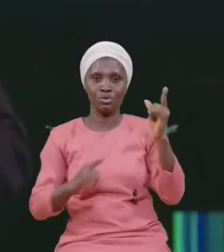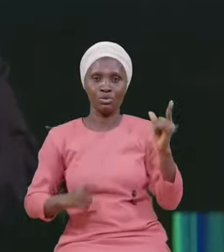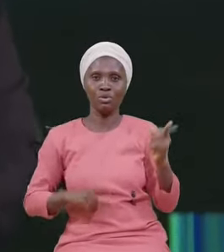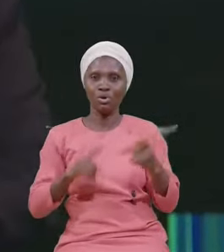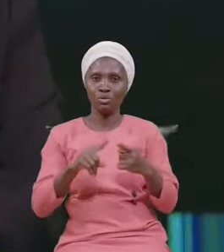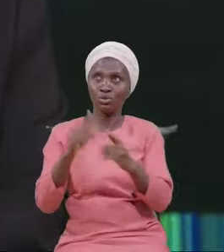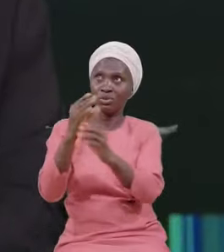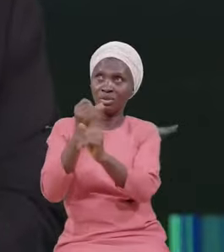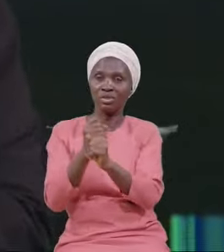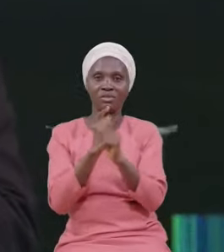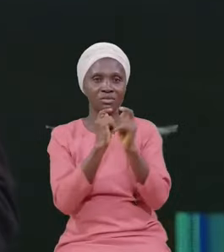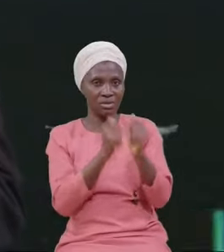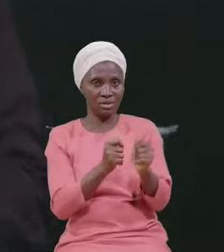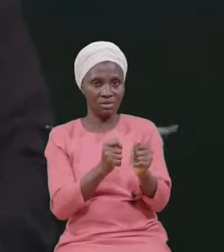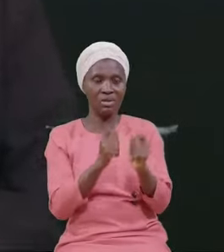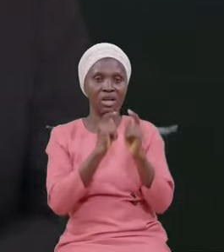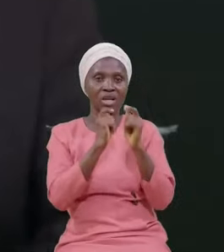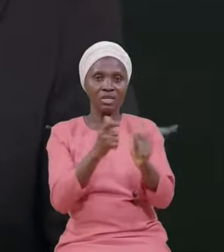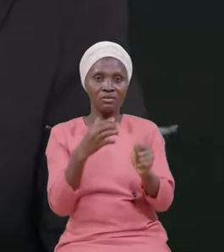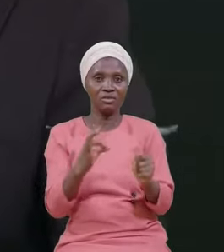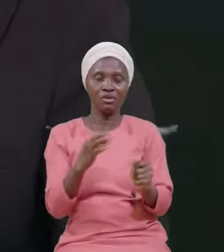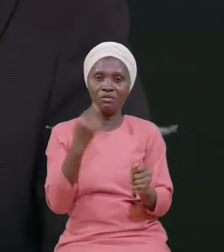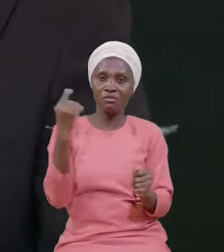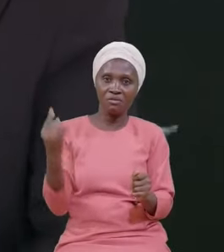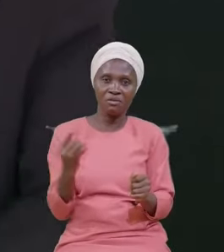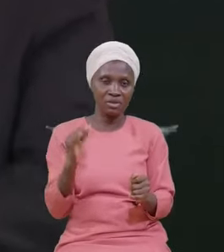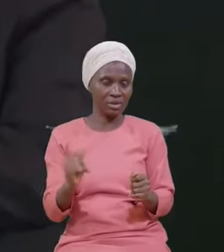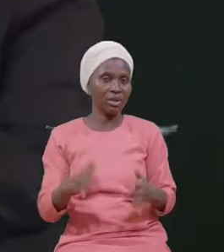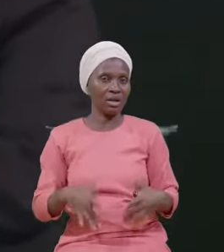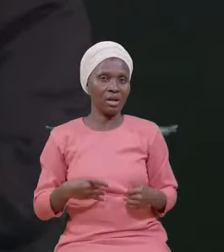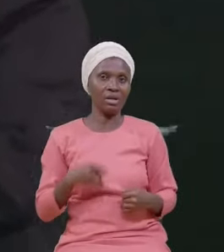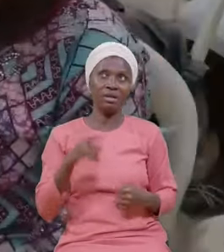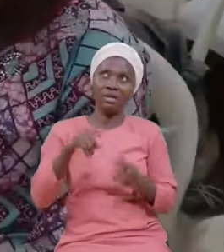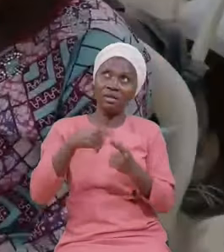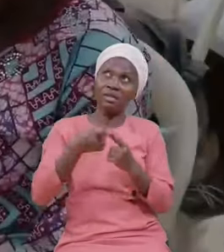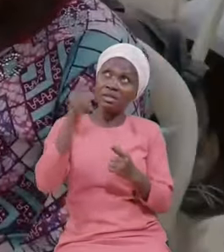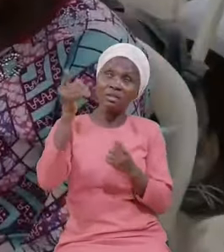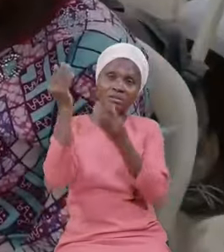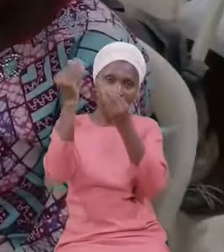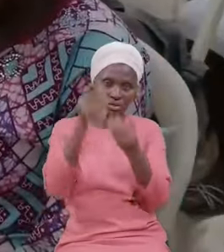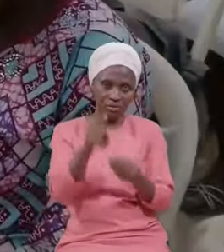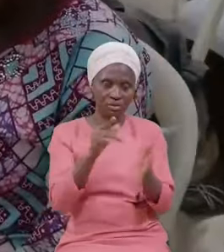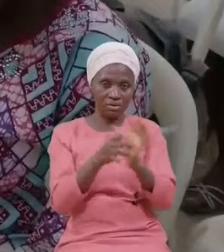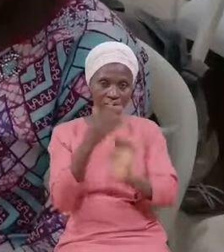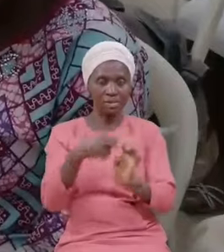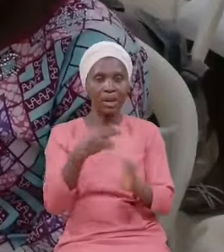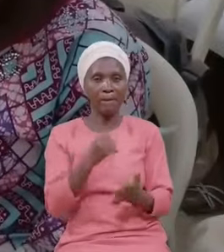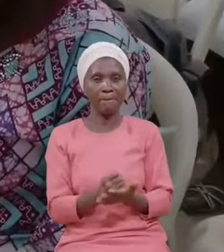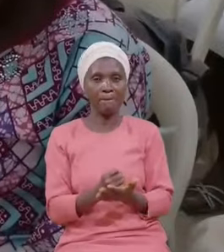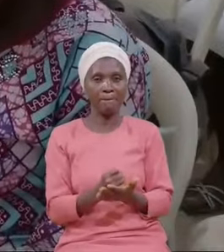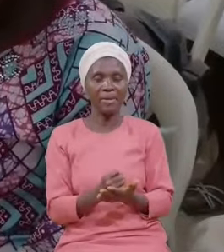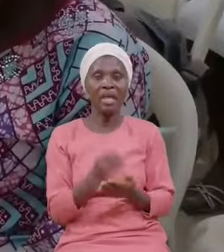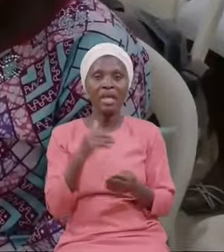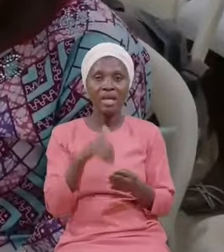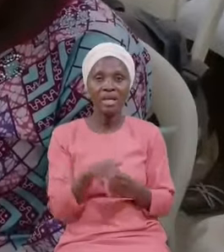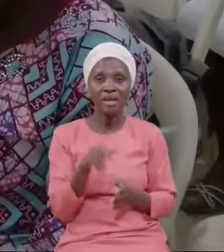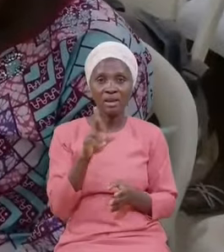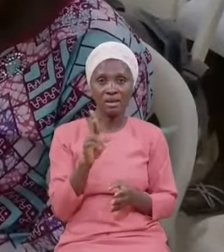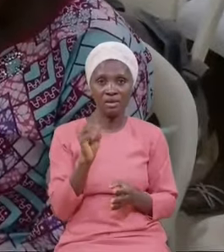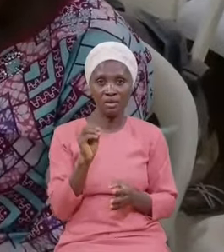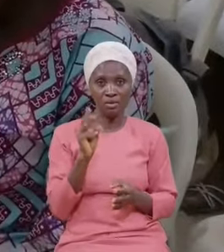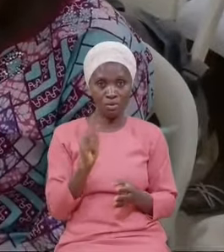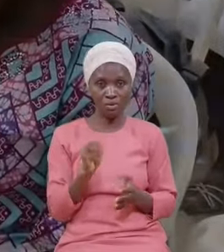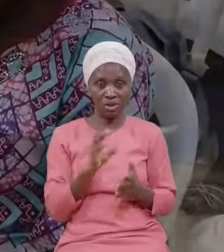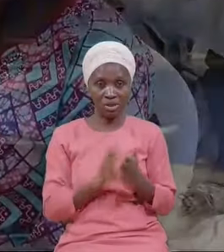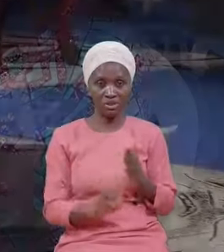the gift of eternal life he'll give you in Jesus name and then in Romans chapter 8 reading from